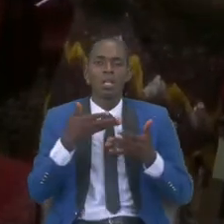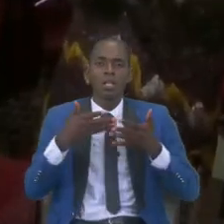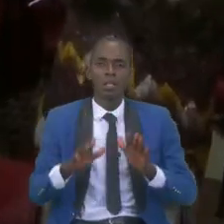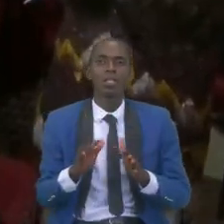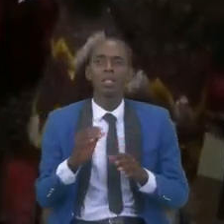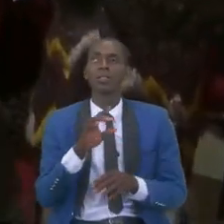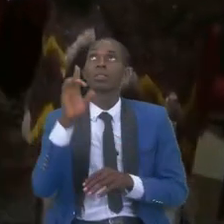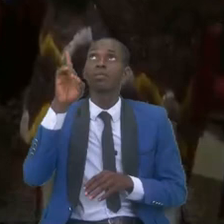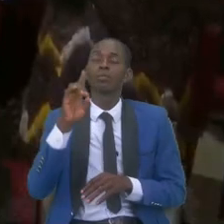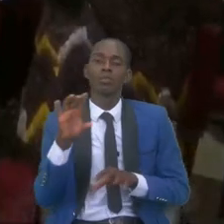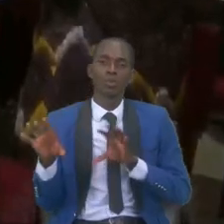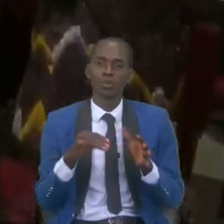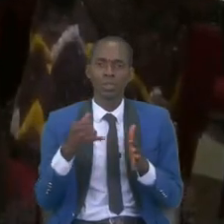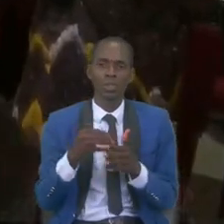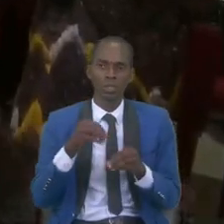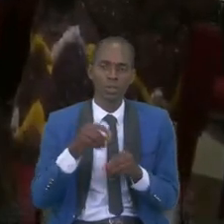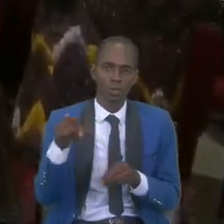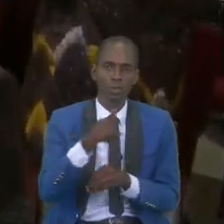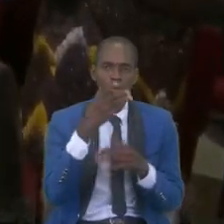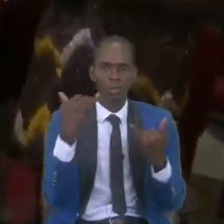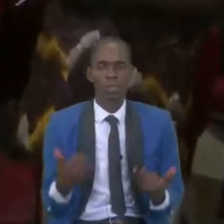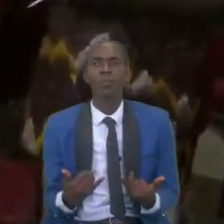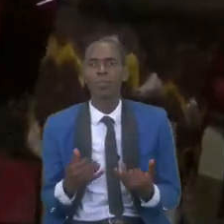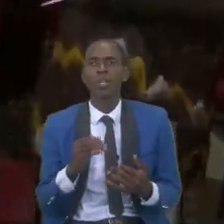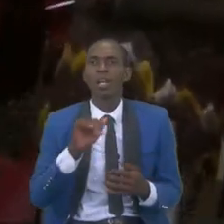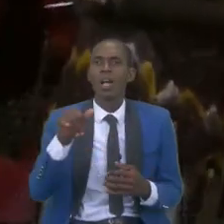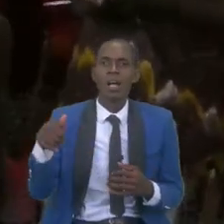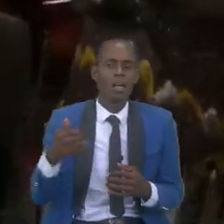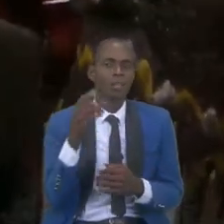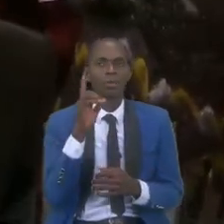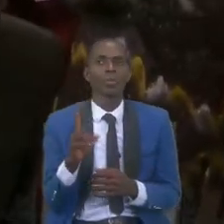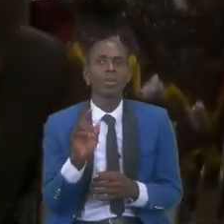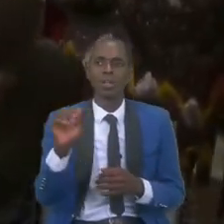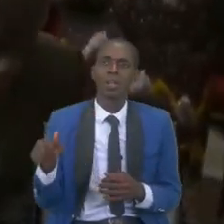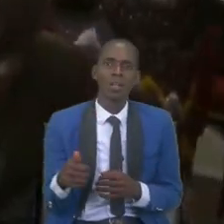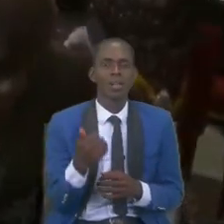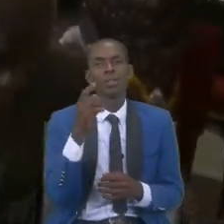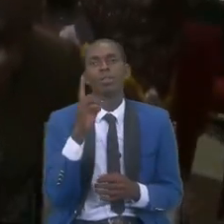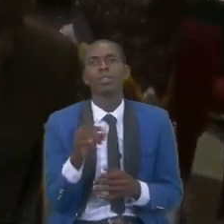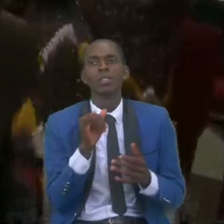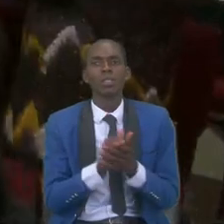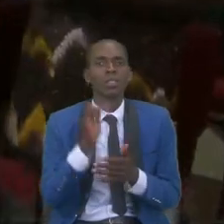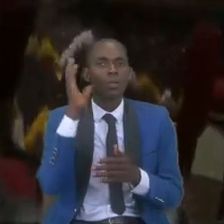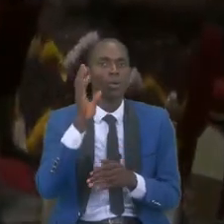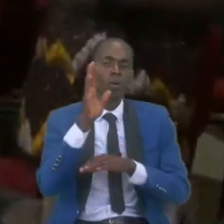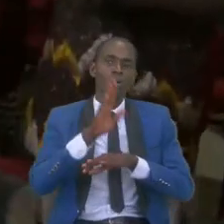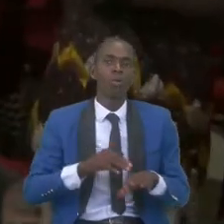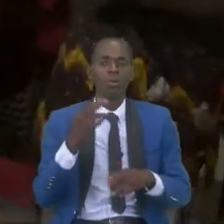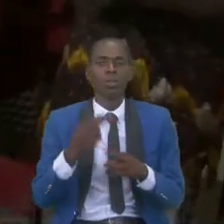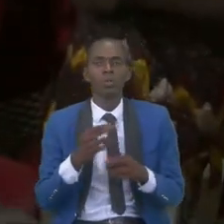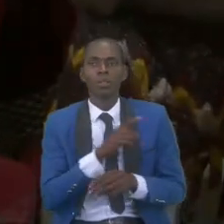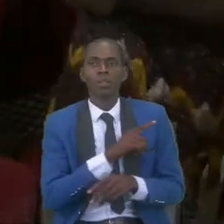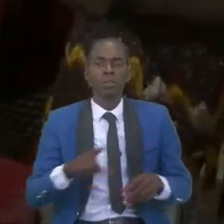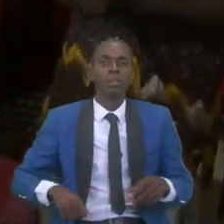right there. Let him do it right there. Whosoever, whosoever, whosoever shall call on the name of the